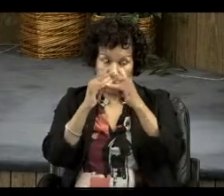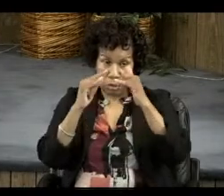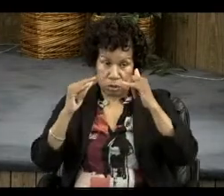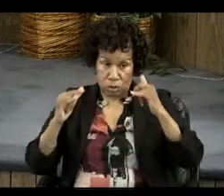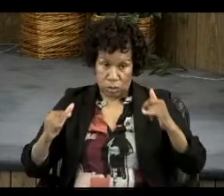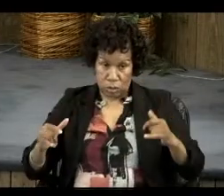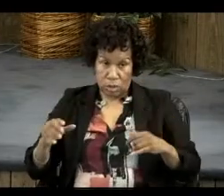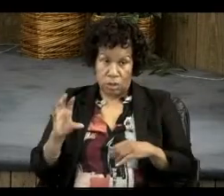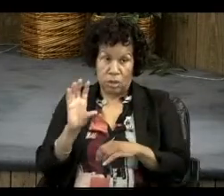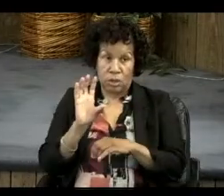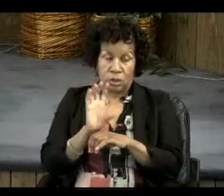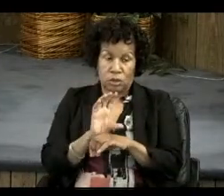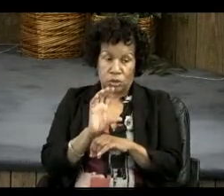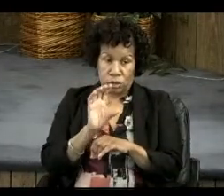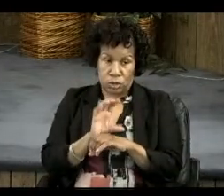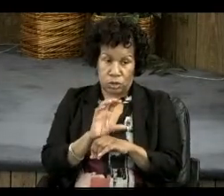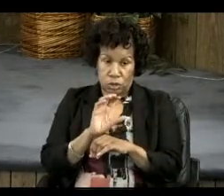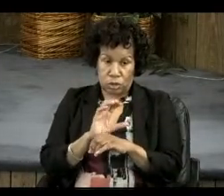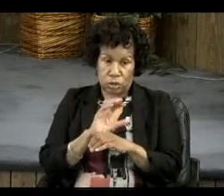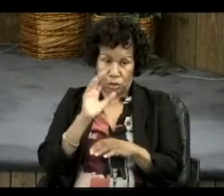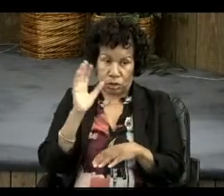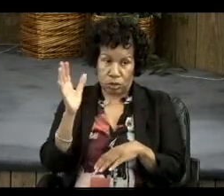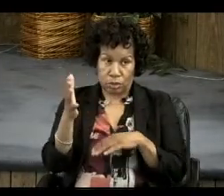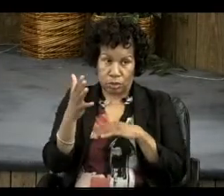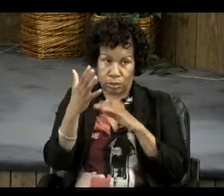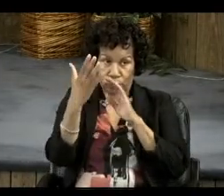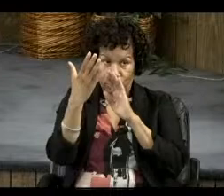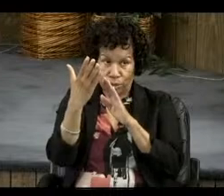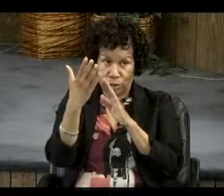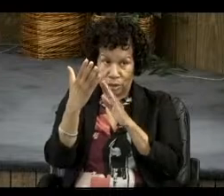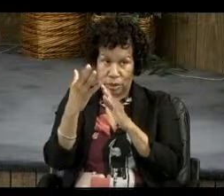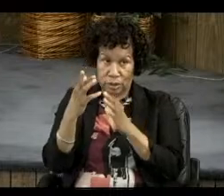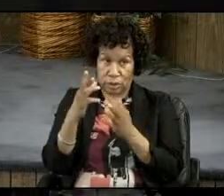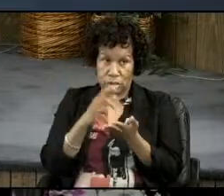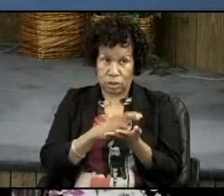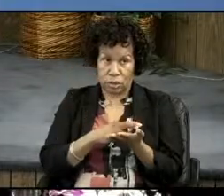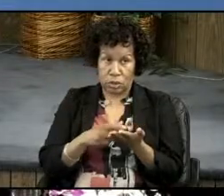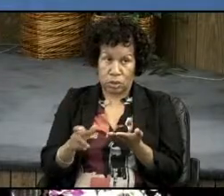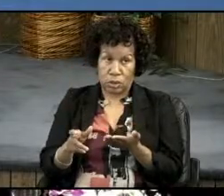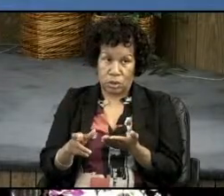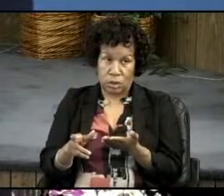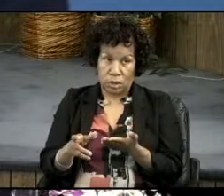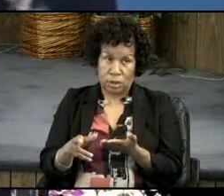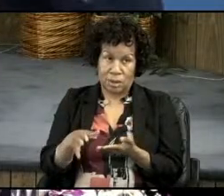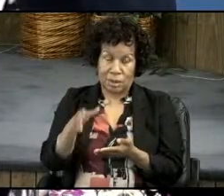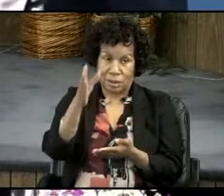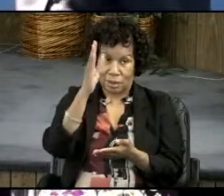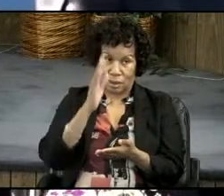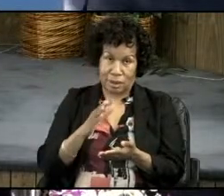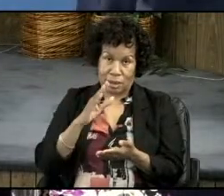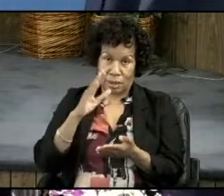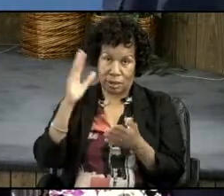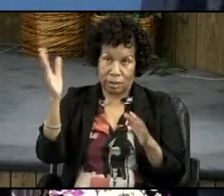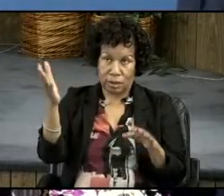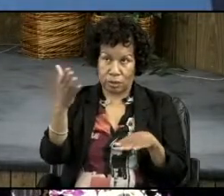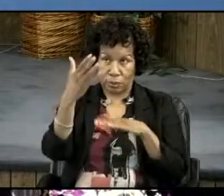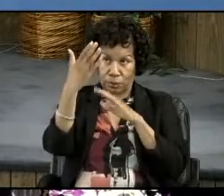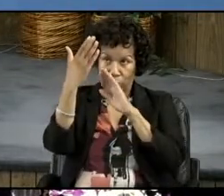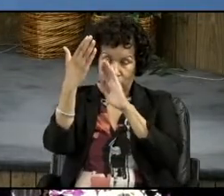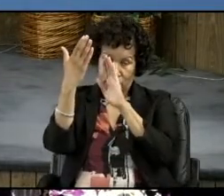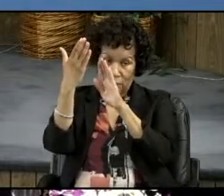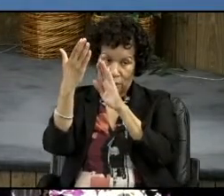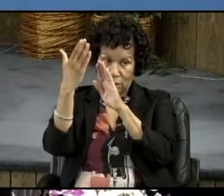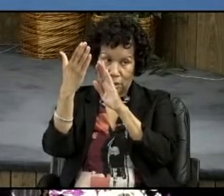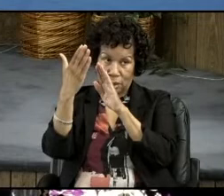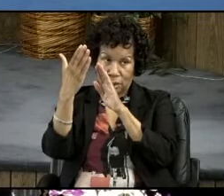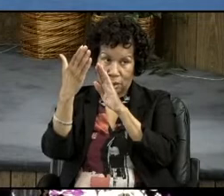church, his presence. The tabernacle represents God's presence. The tabernacle represents God's presence. The